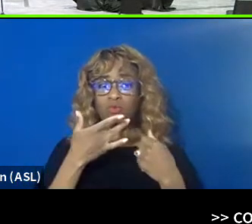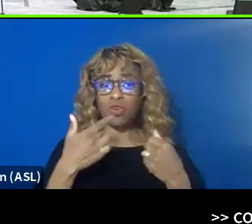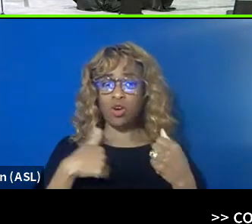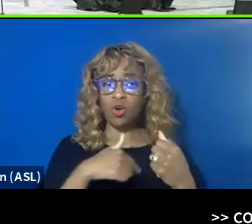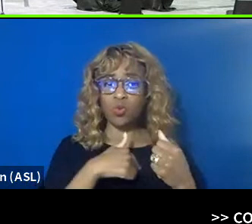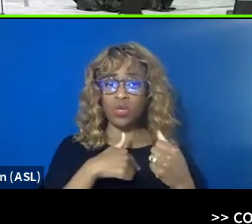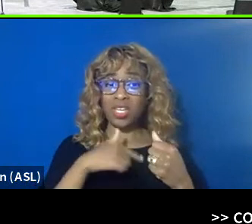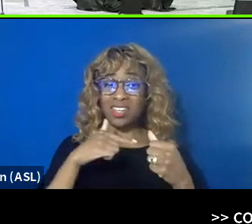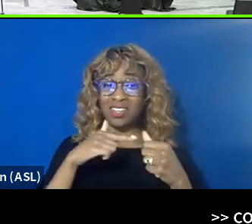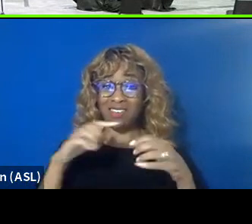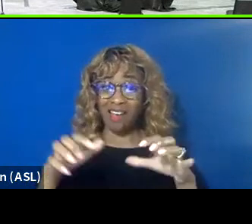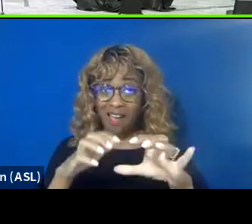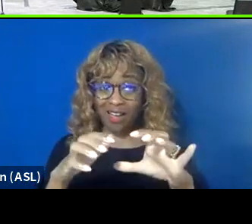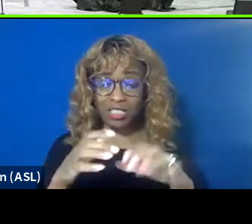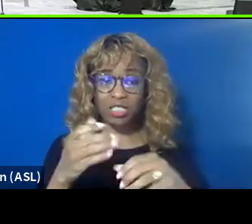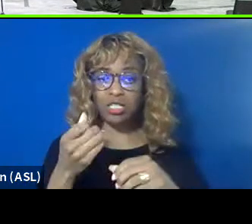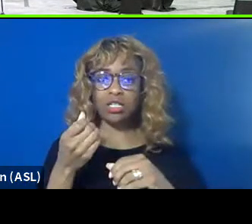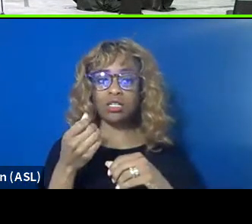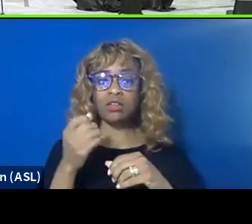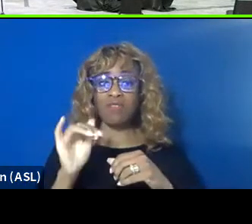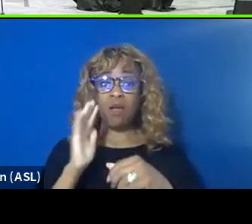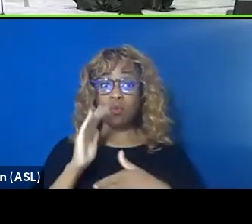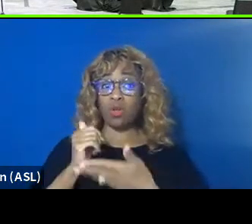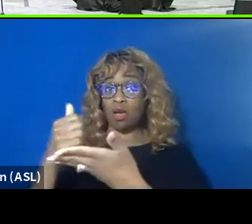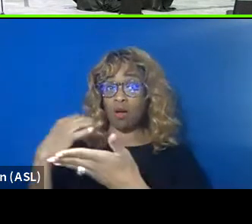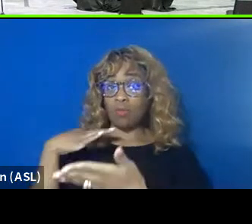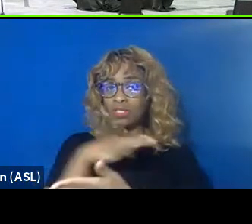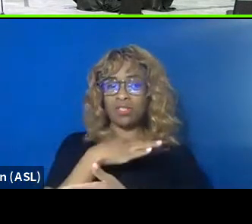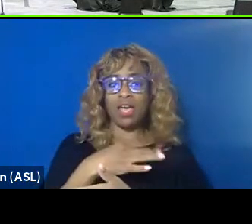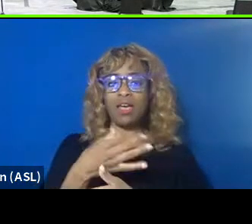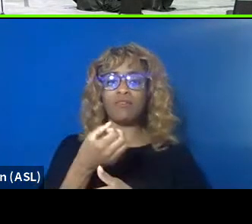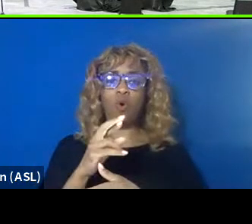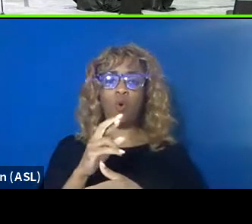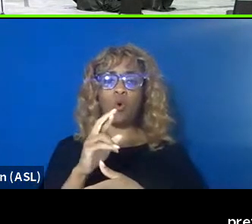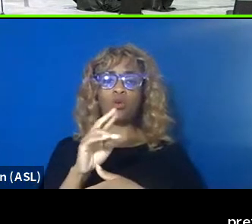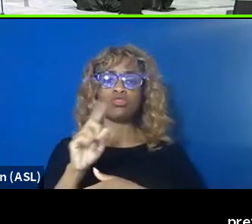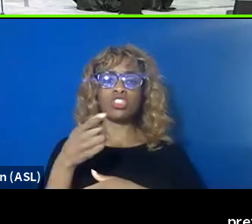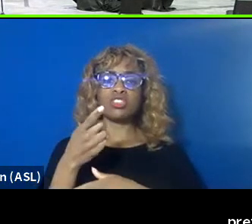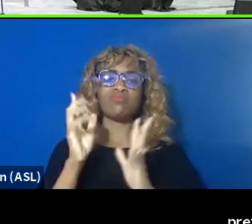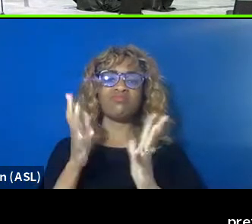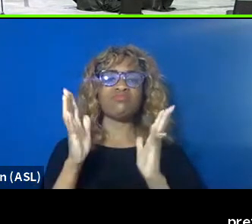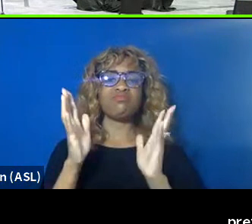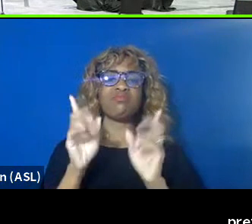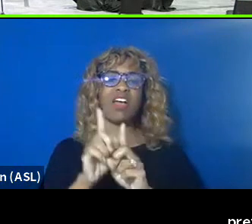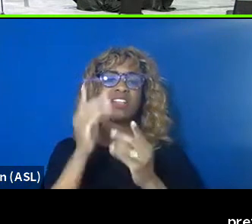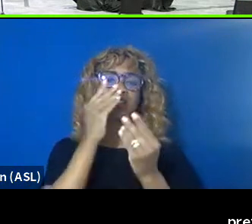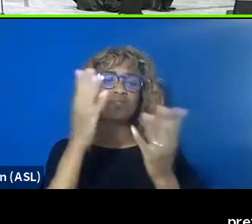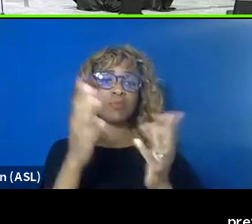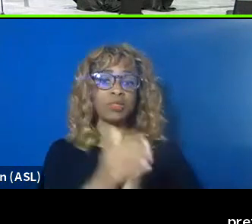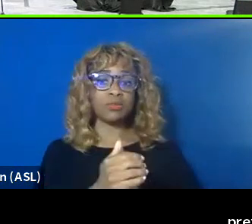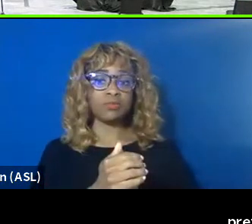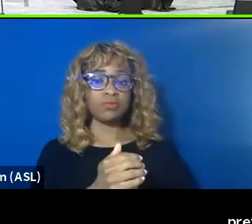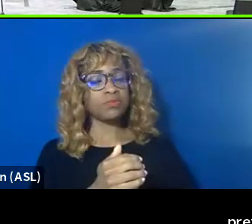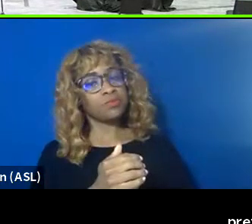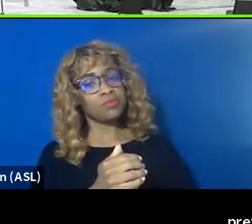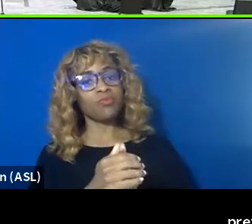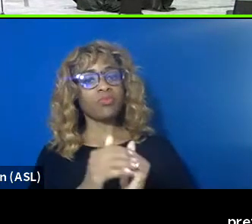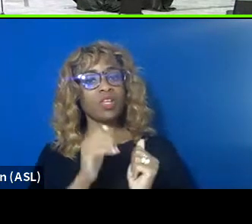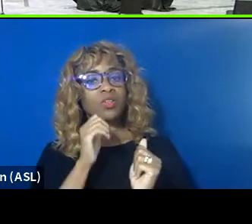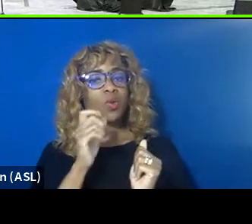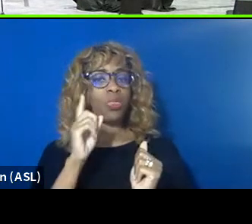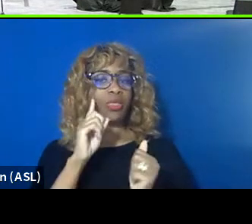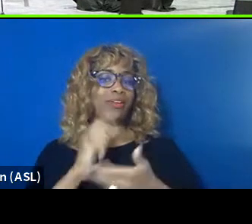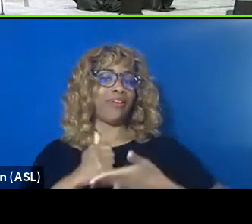take action on this? Would this help the staff if we did that, or can we just leave it as informational? I don't know that it necessarily helps